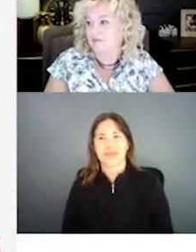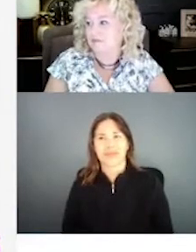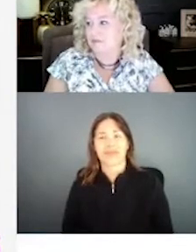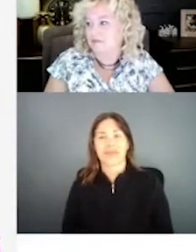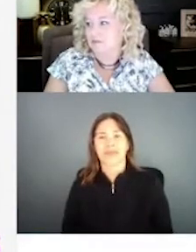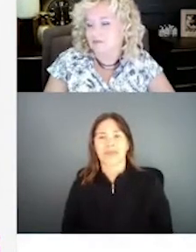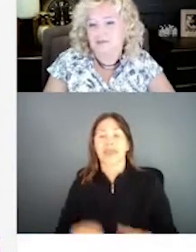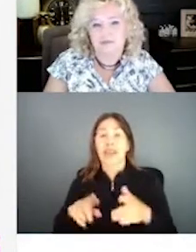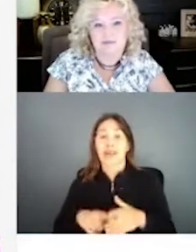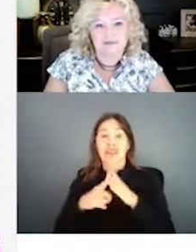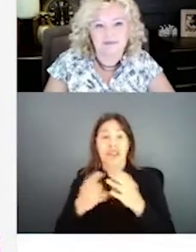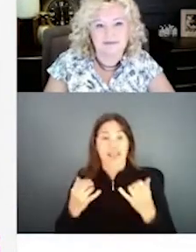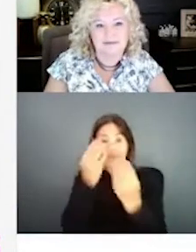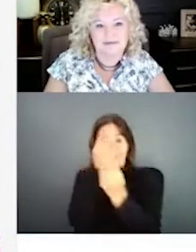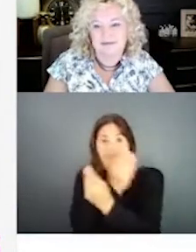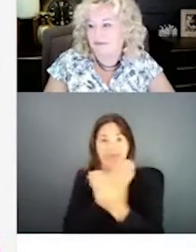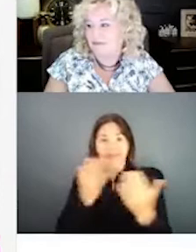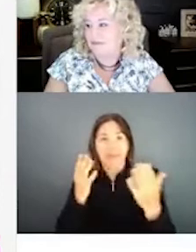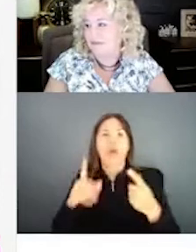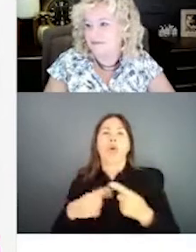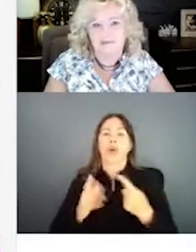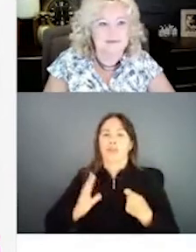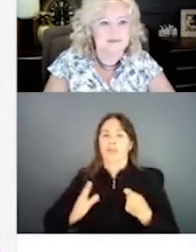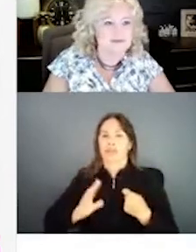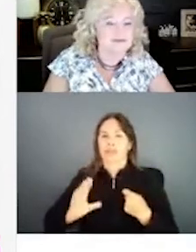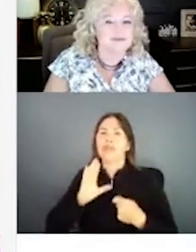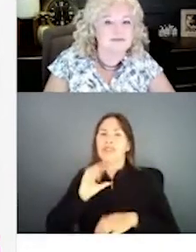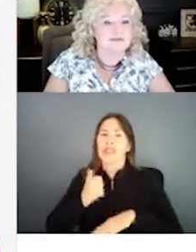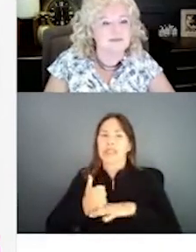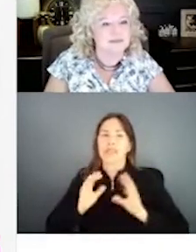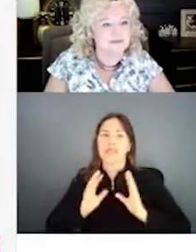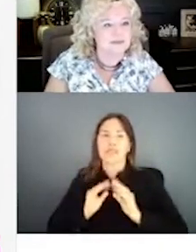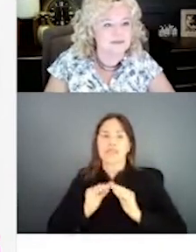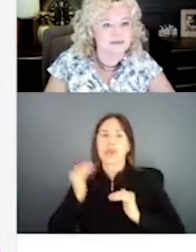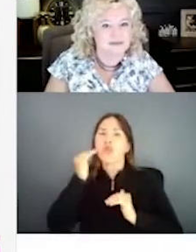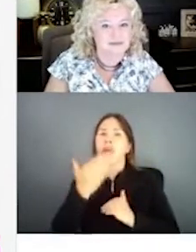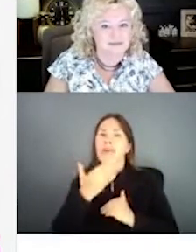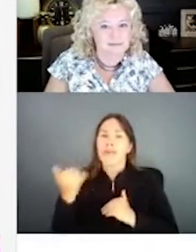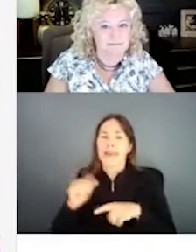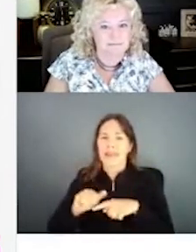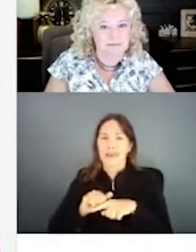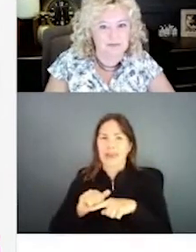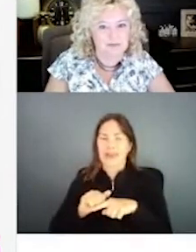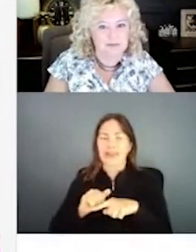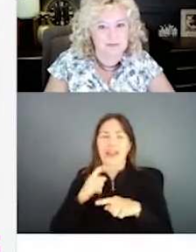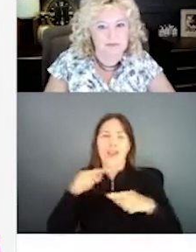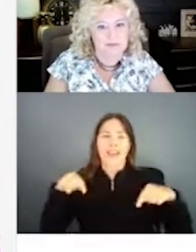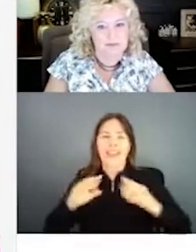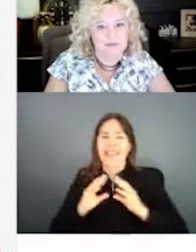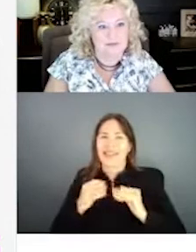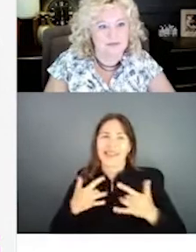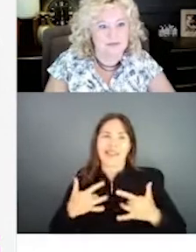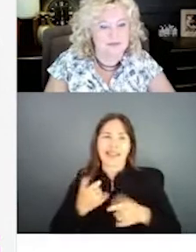Let me start off by saying that when we originally scheduled these sessions, we know that the best practices sessions, we have them every